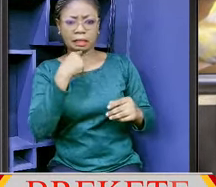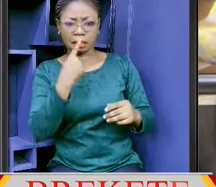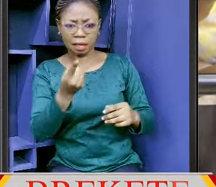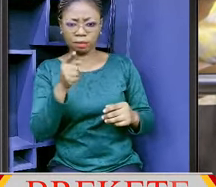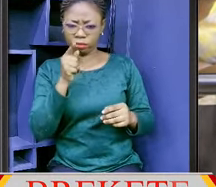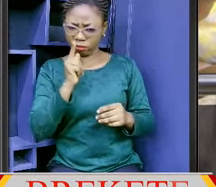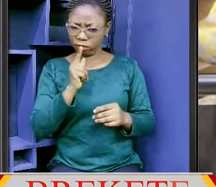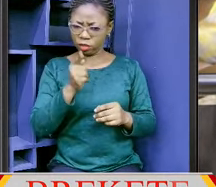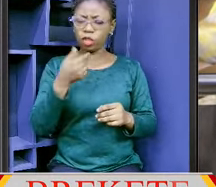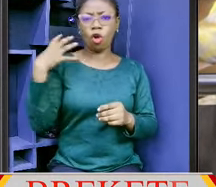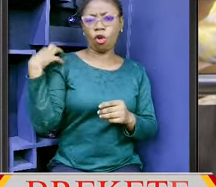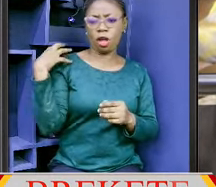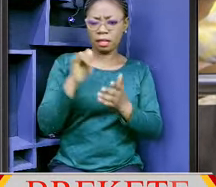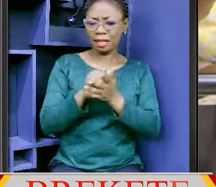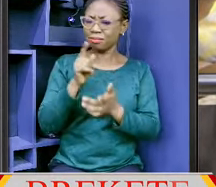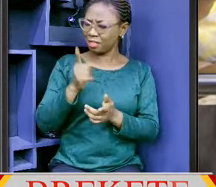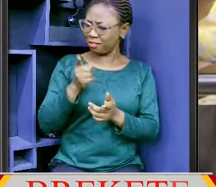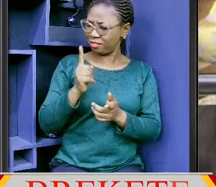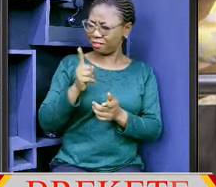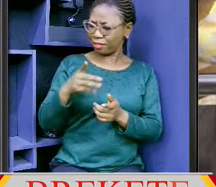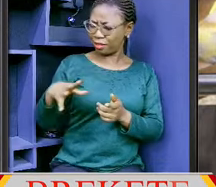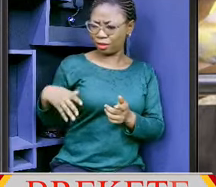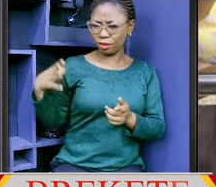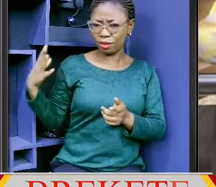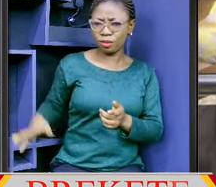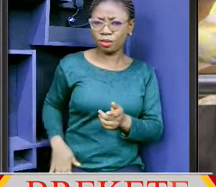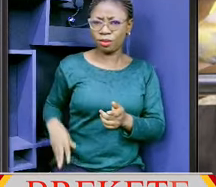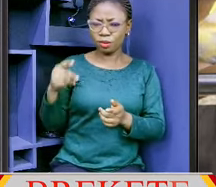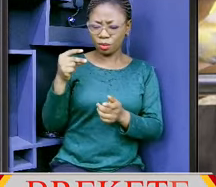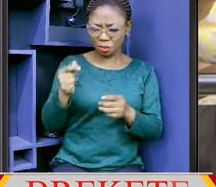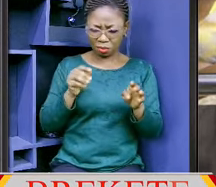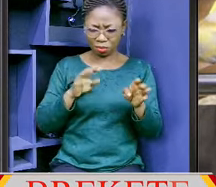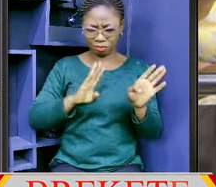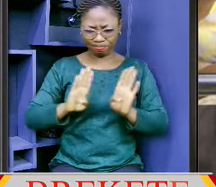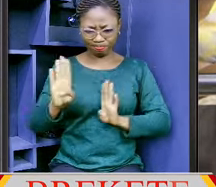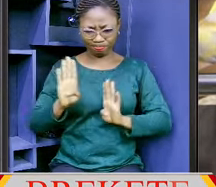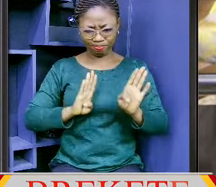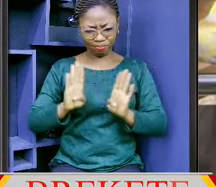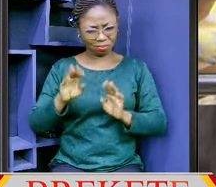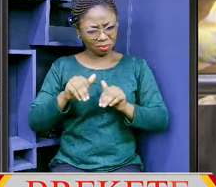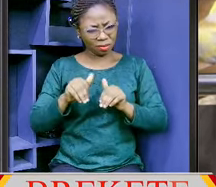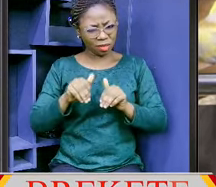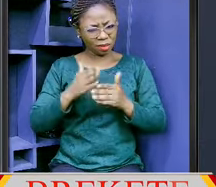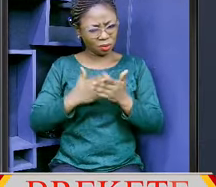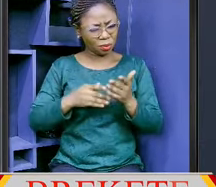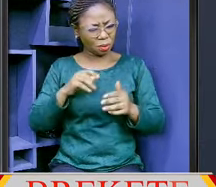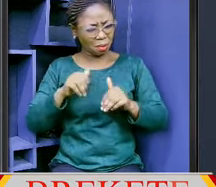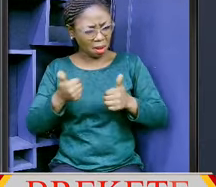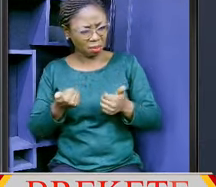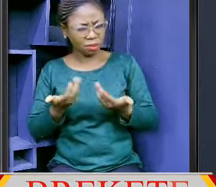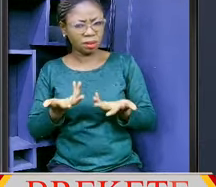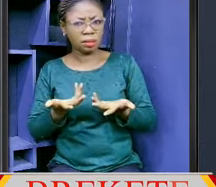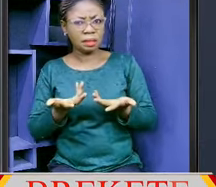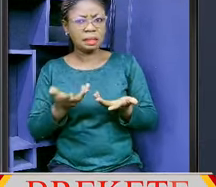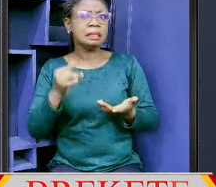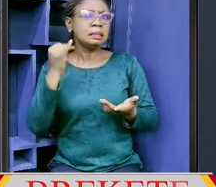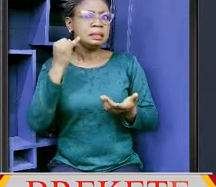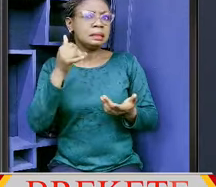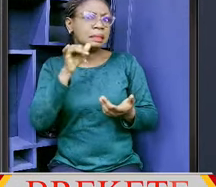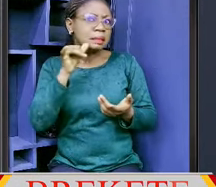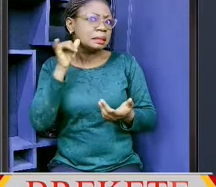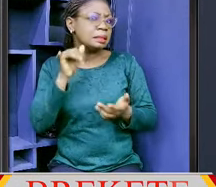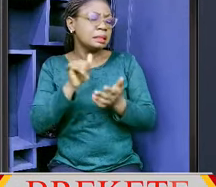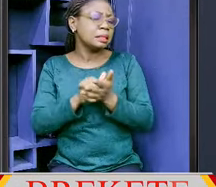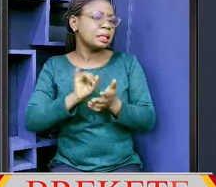behave somehow. Not be so they behave before. Yesterday where I go, he nearly bite